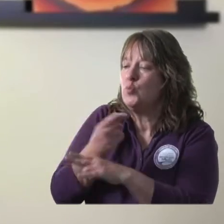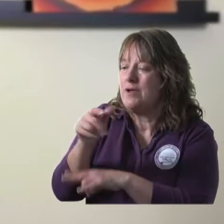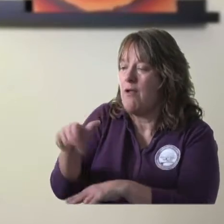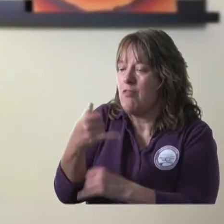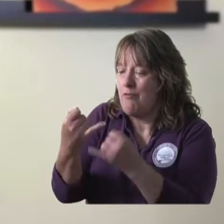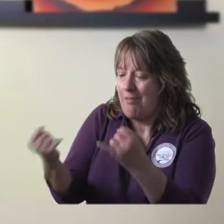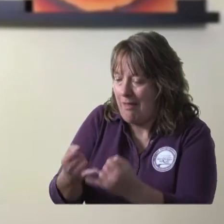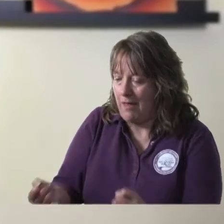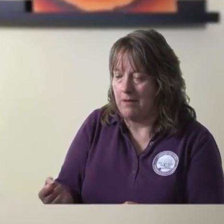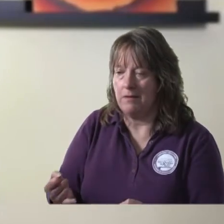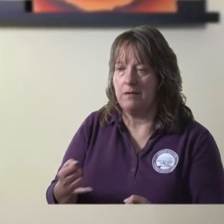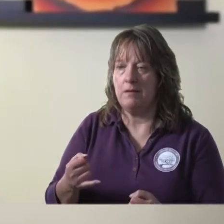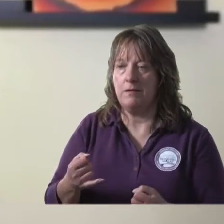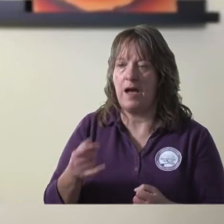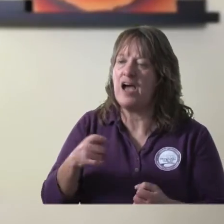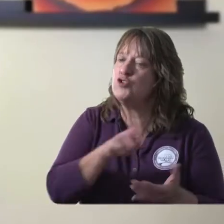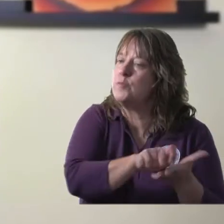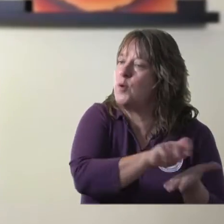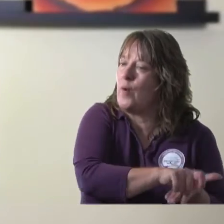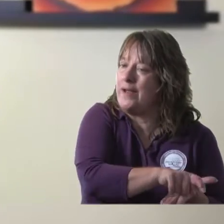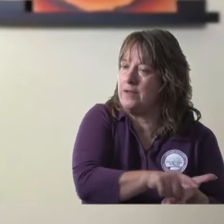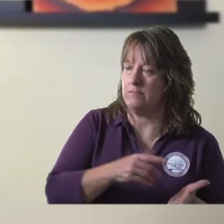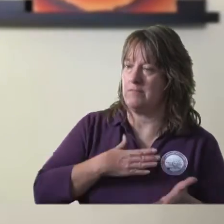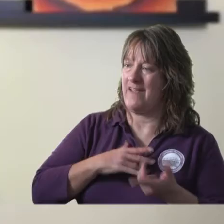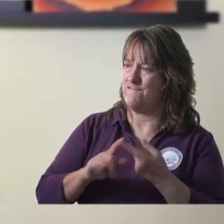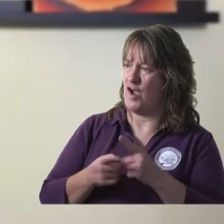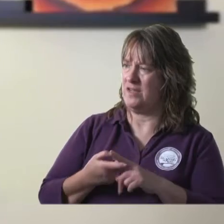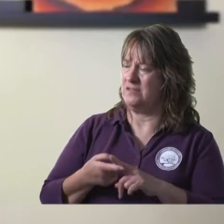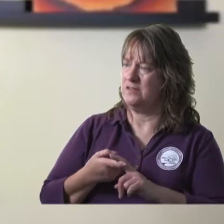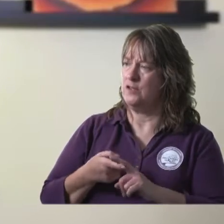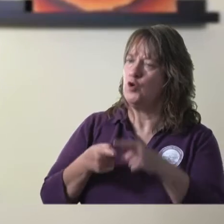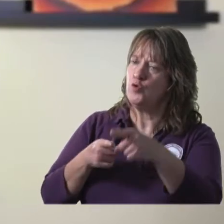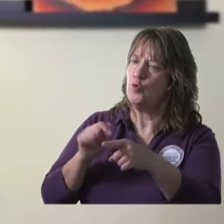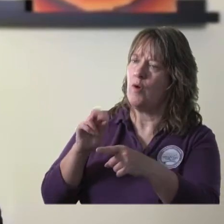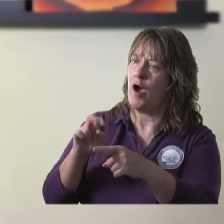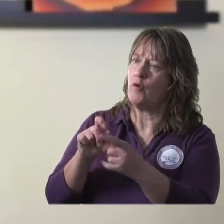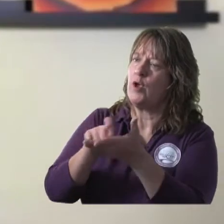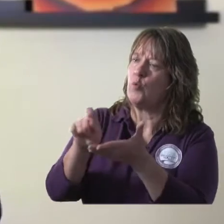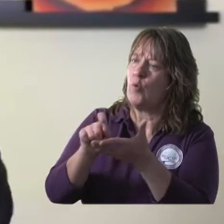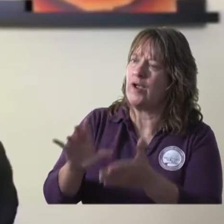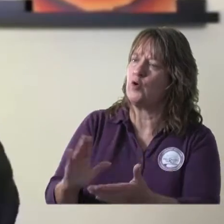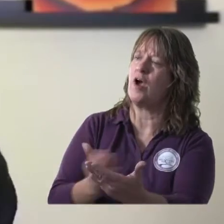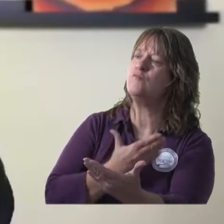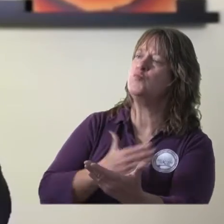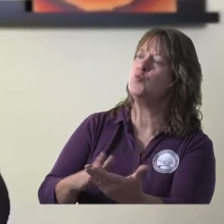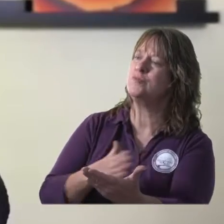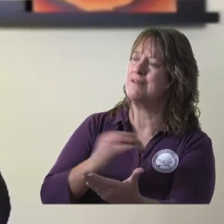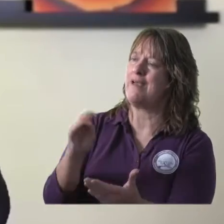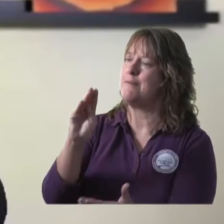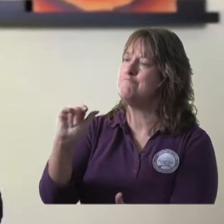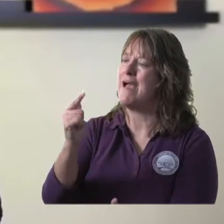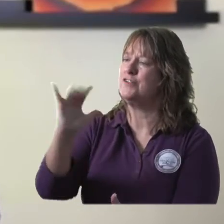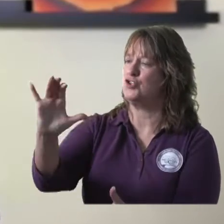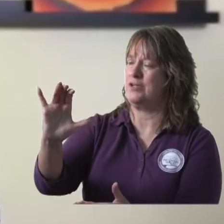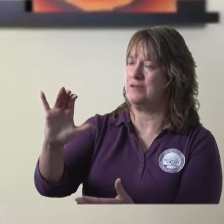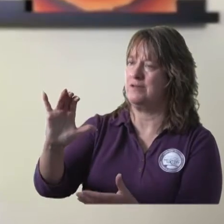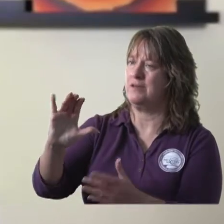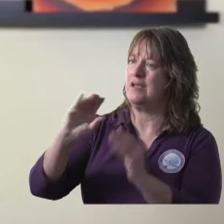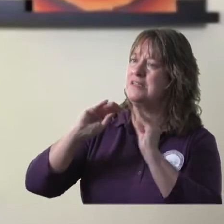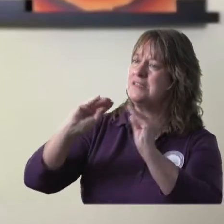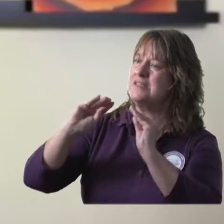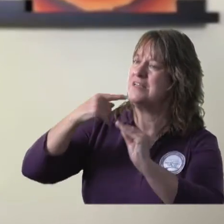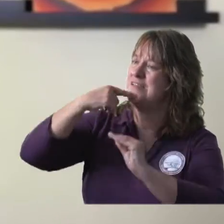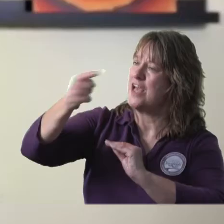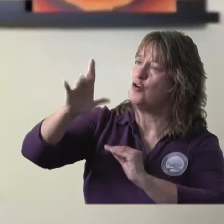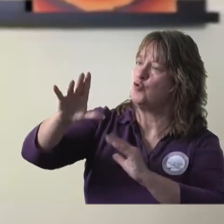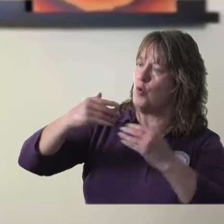line. I should be writing them. My friend, you are a composer of music and magic. Instruct your limbs to